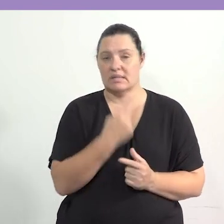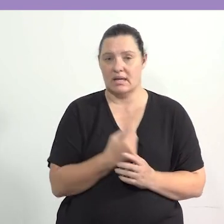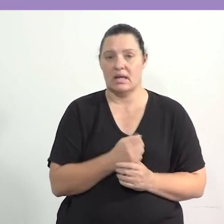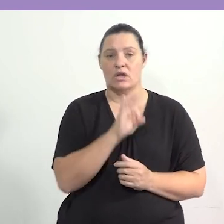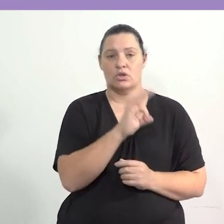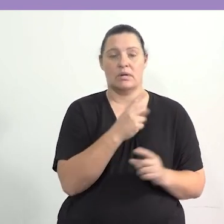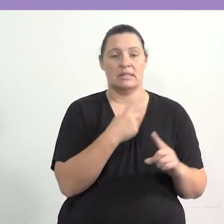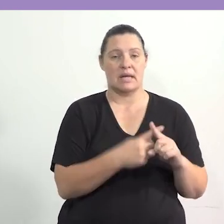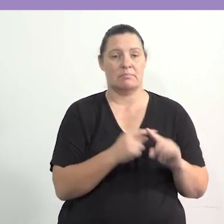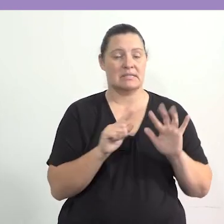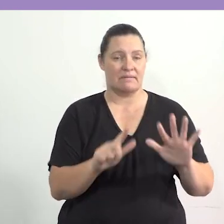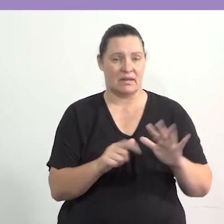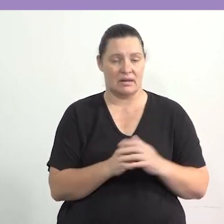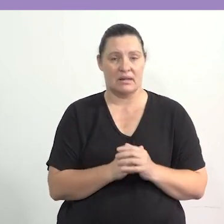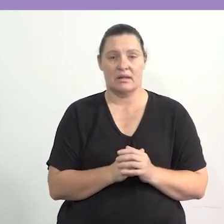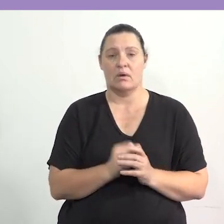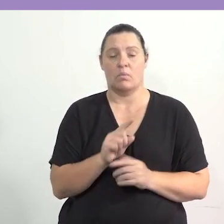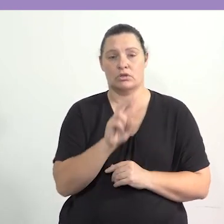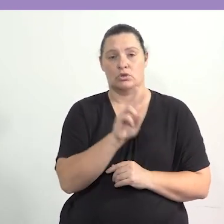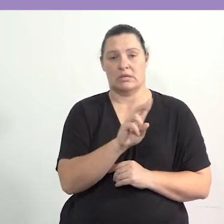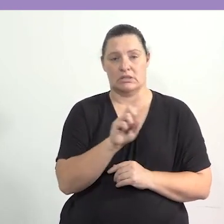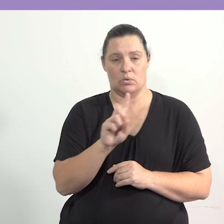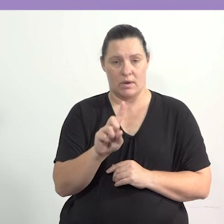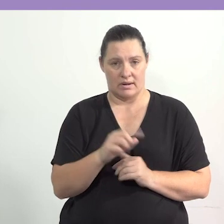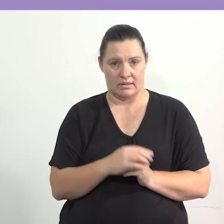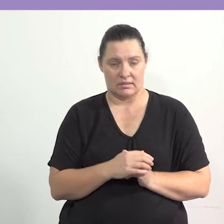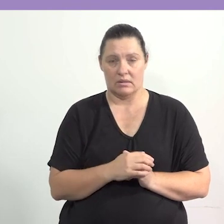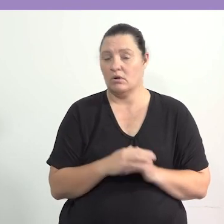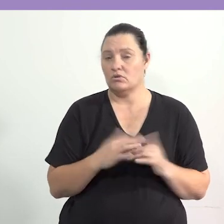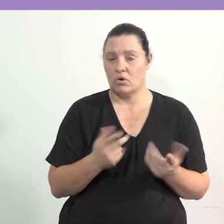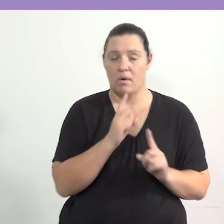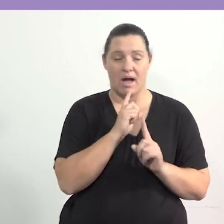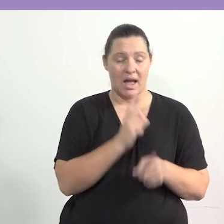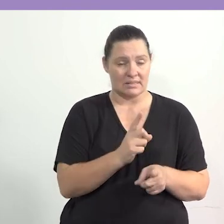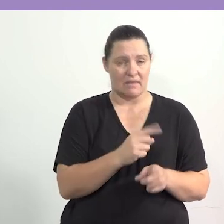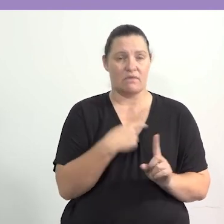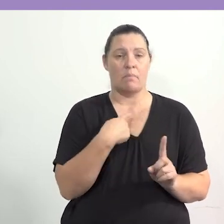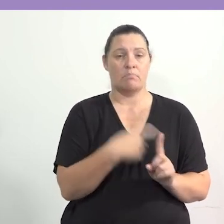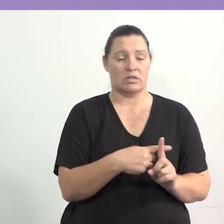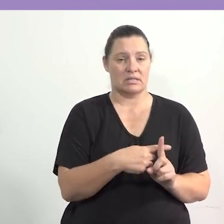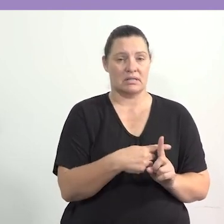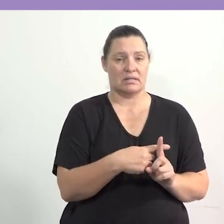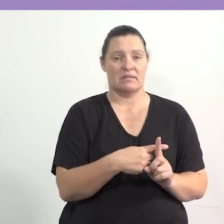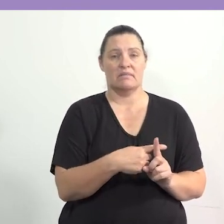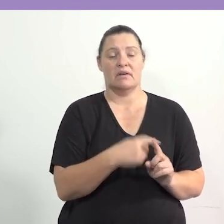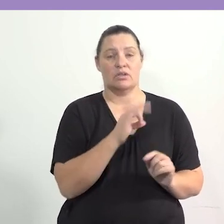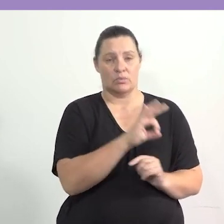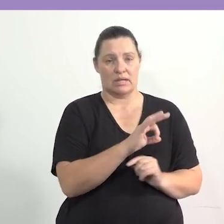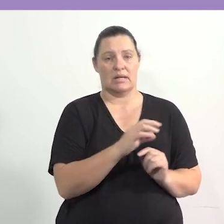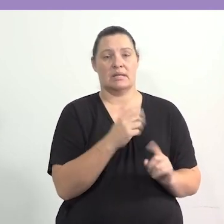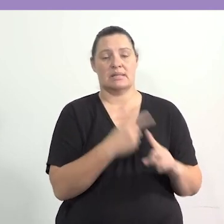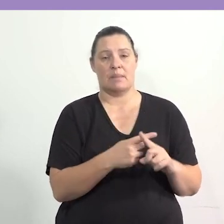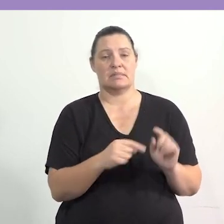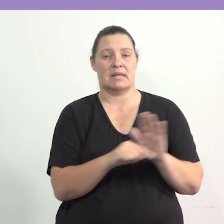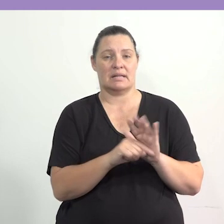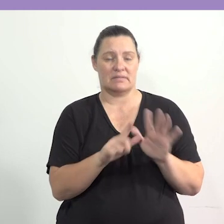say 3 multiplied by 7, which is 21. So our answer for a positive 3 multiplied by negative